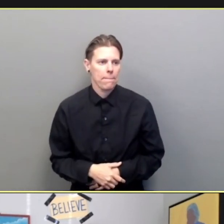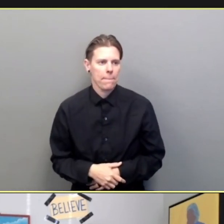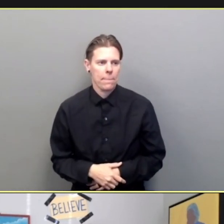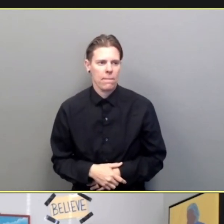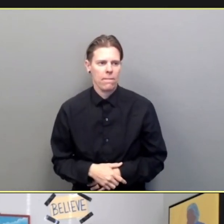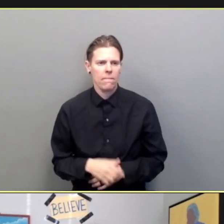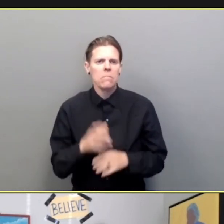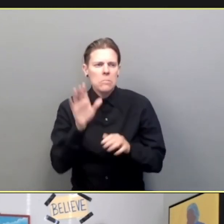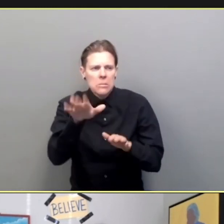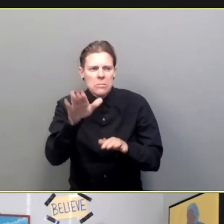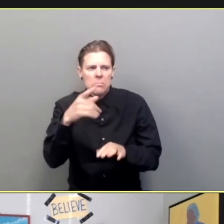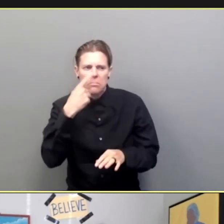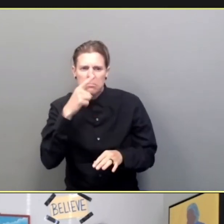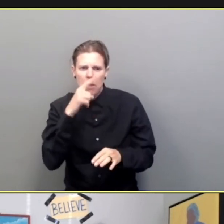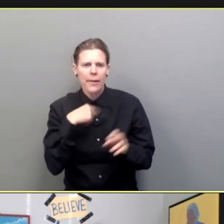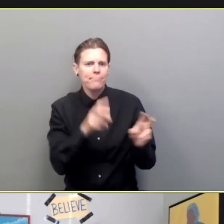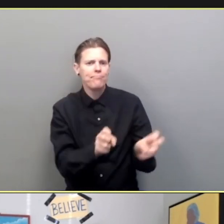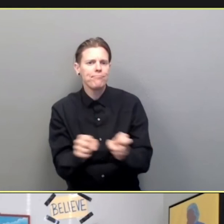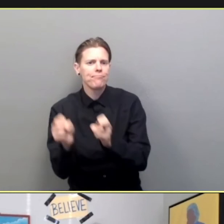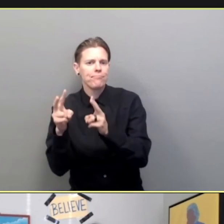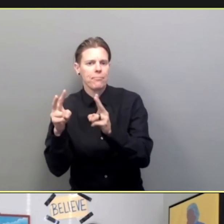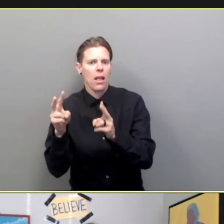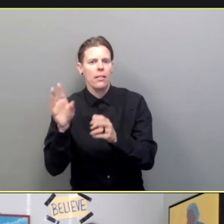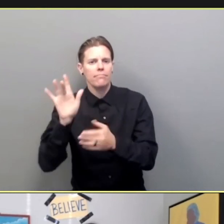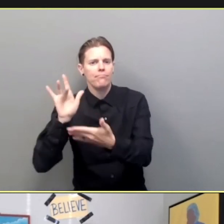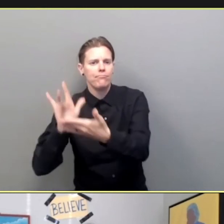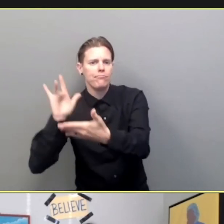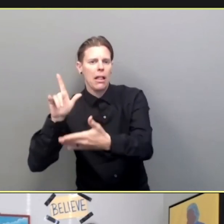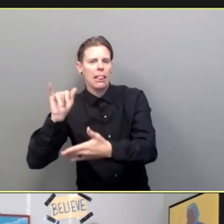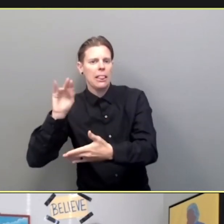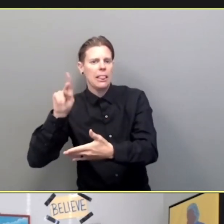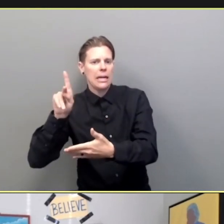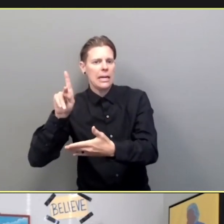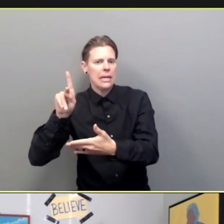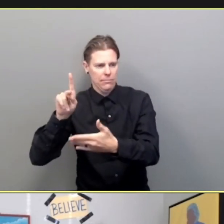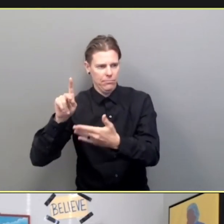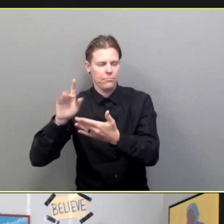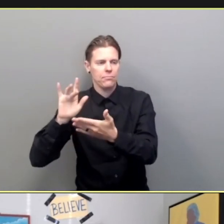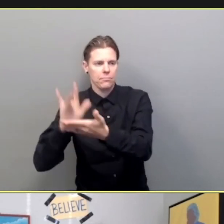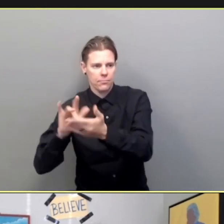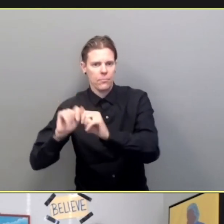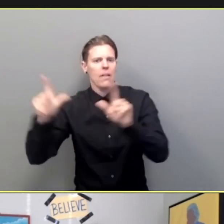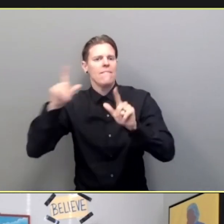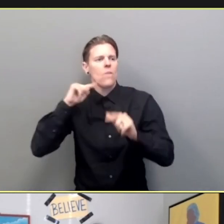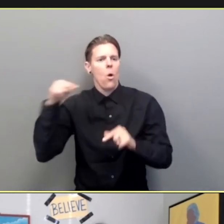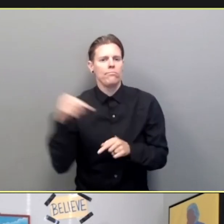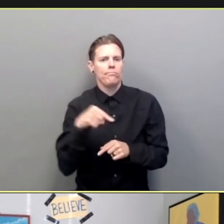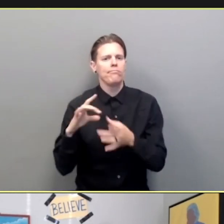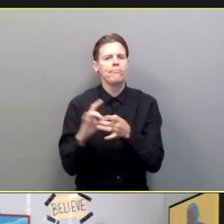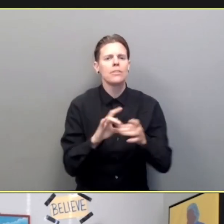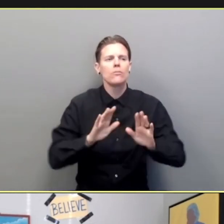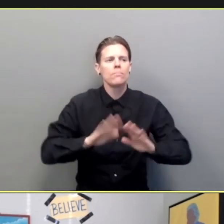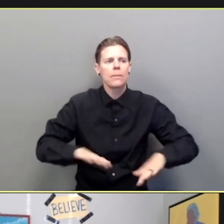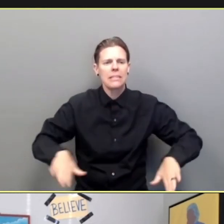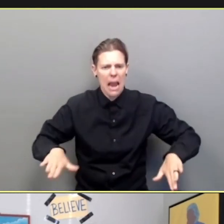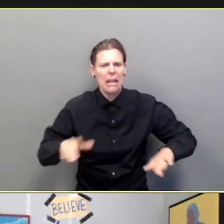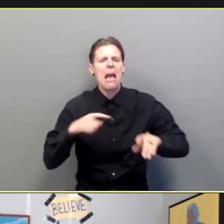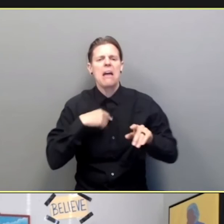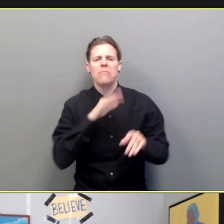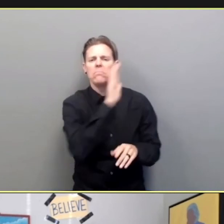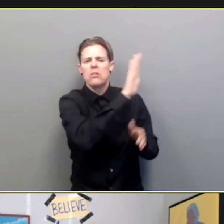what the American Academy of Pediatrics and a lot of other academies of physicians and nurses and public